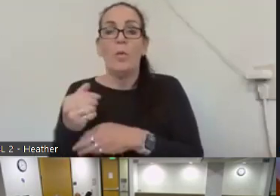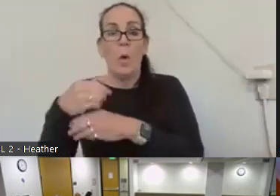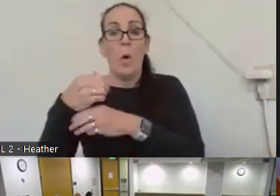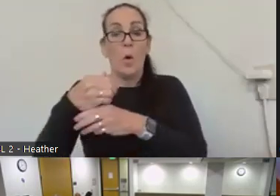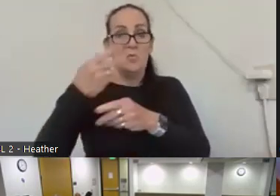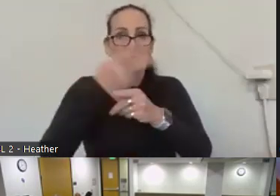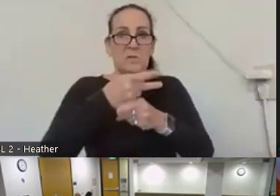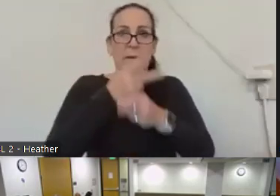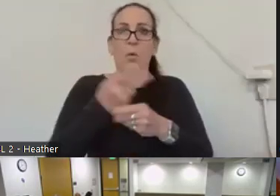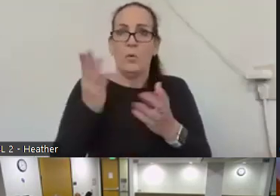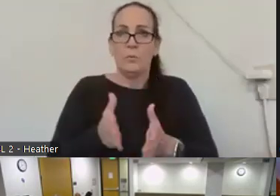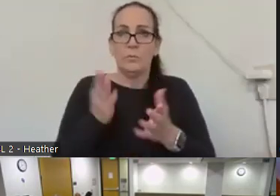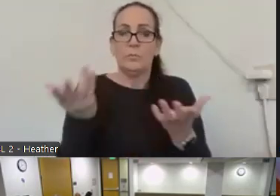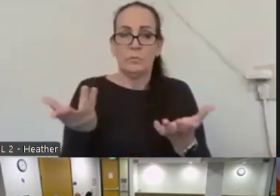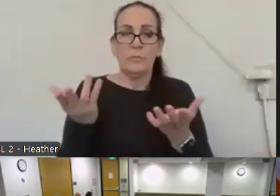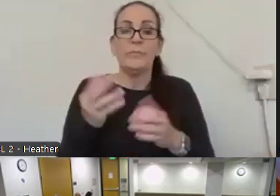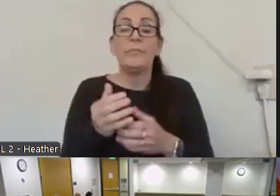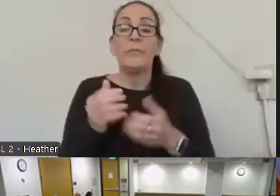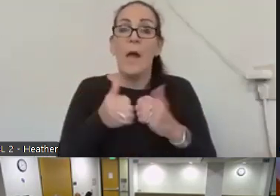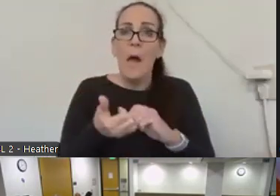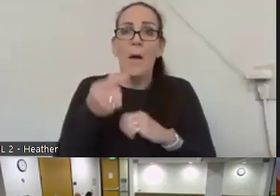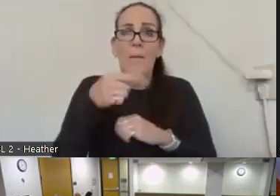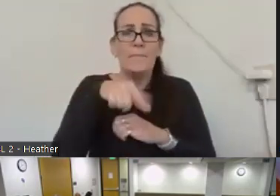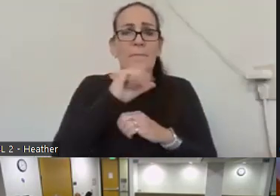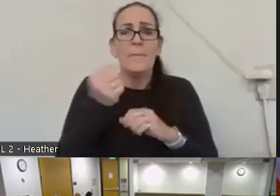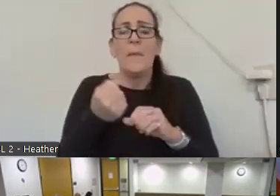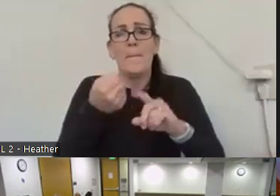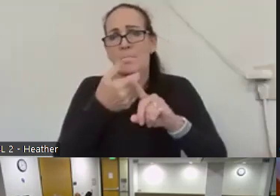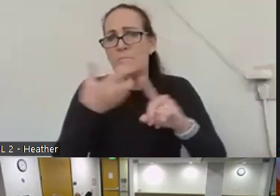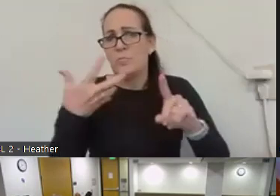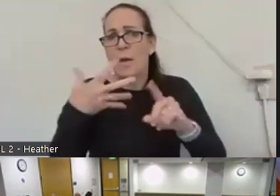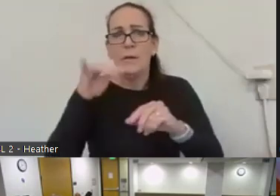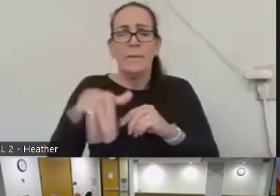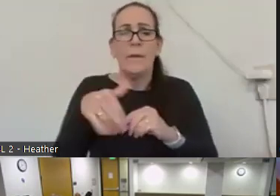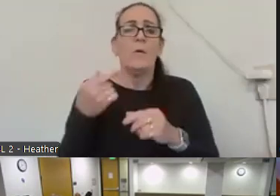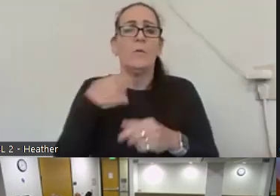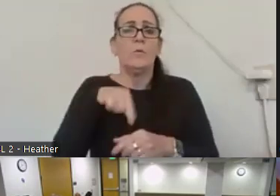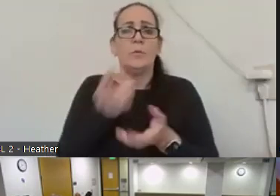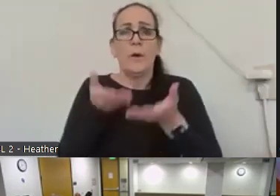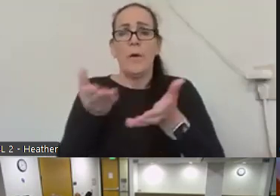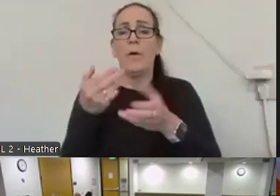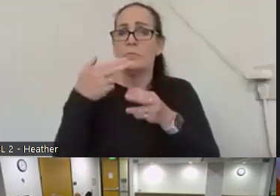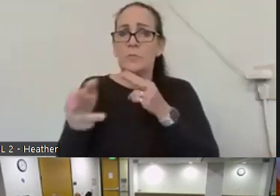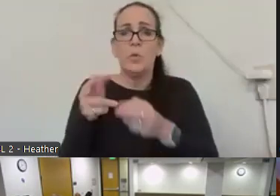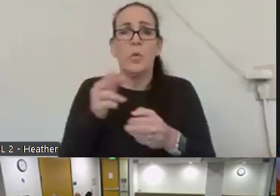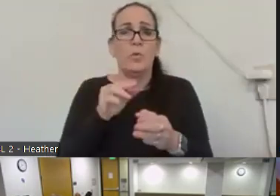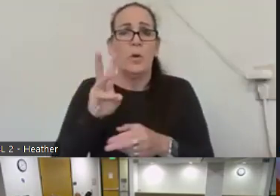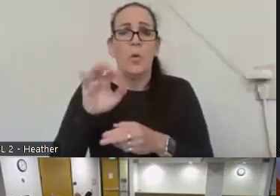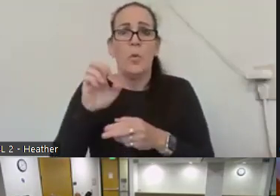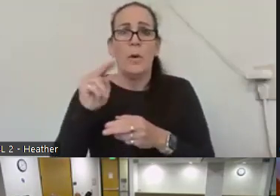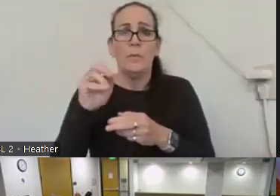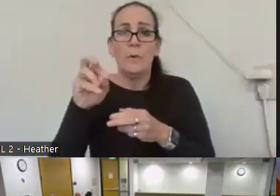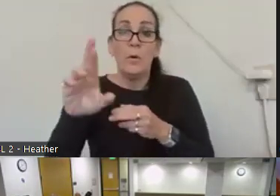can be regularly disseminated. We're offering some brief webinars for the people that do intakes